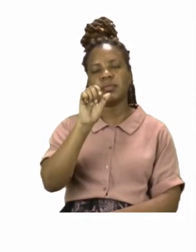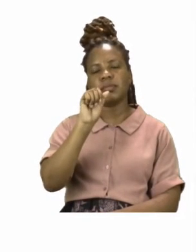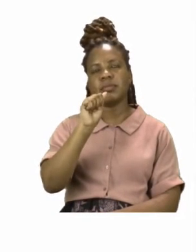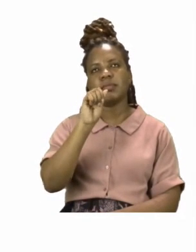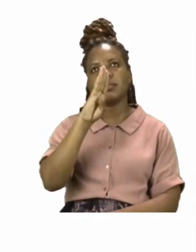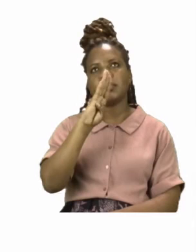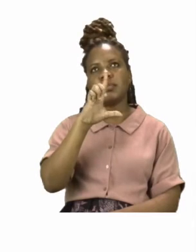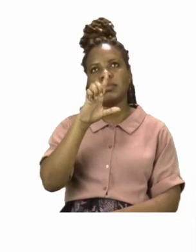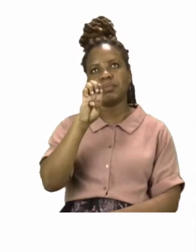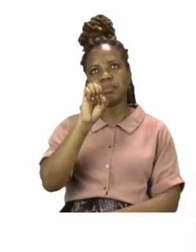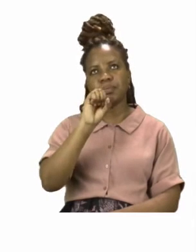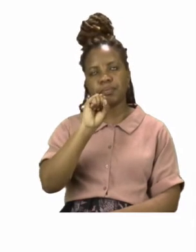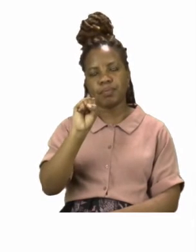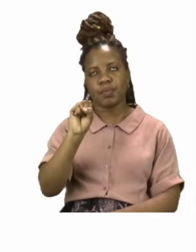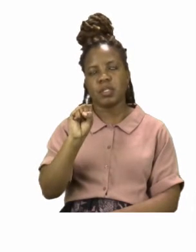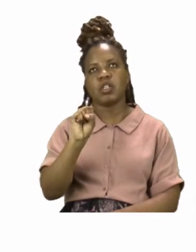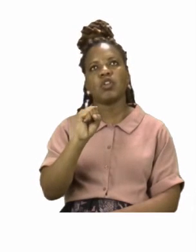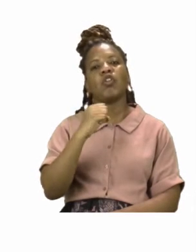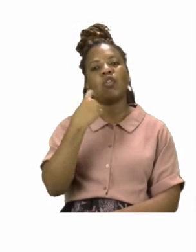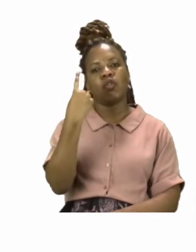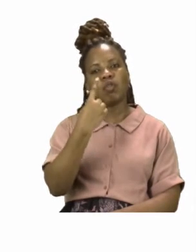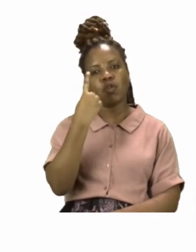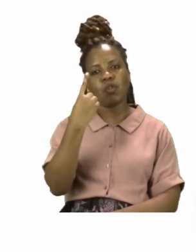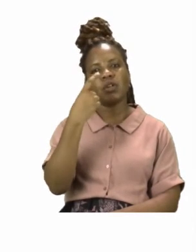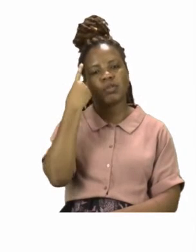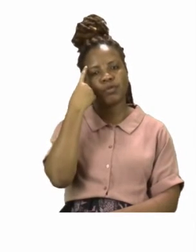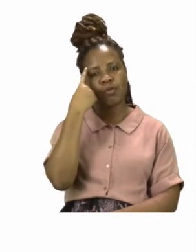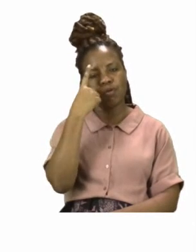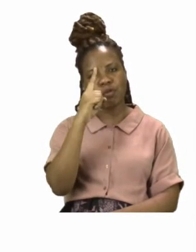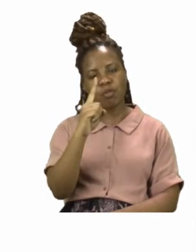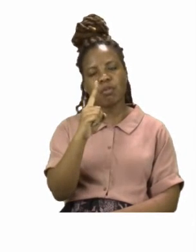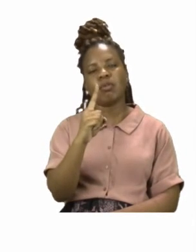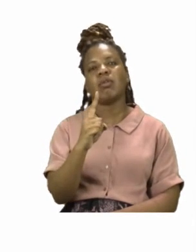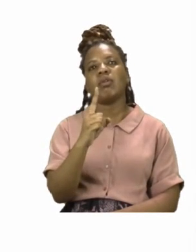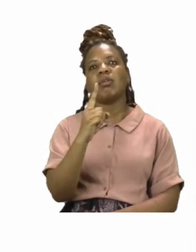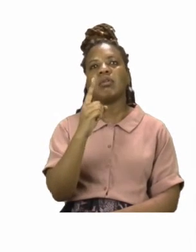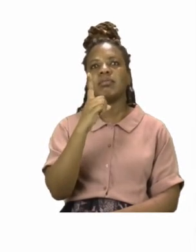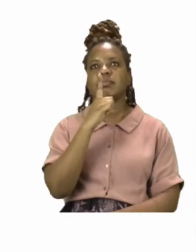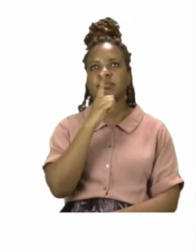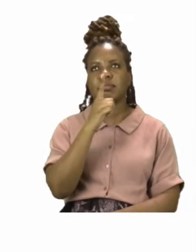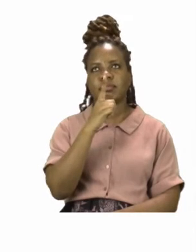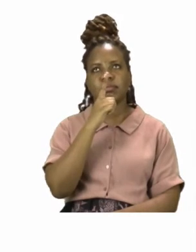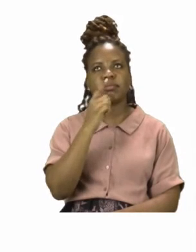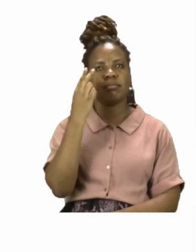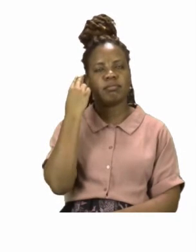read the words first. First, we have mother, shampoo,